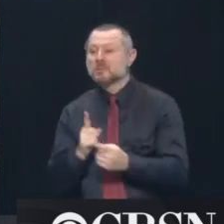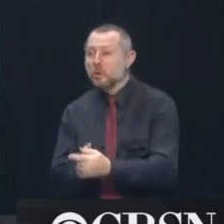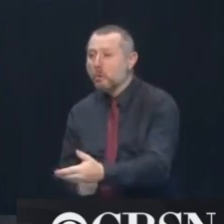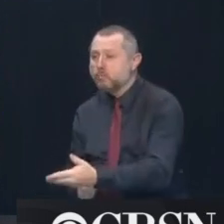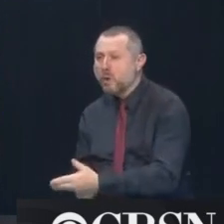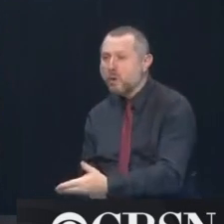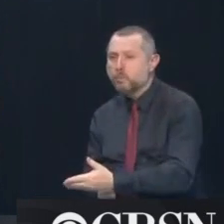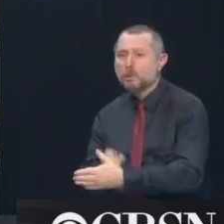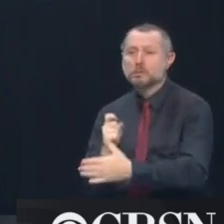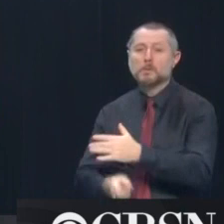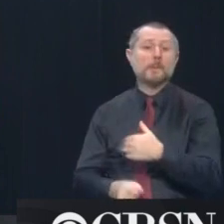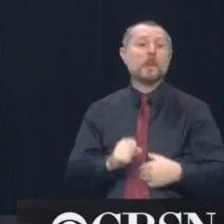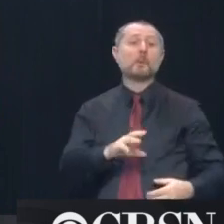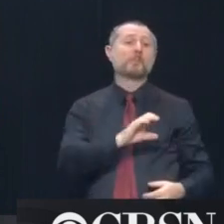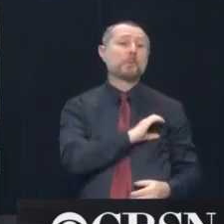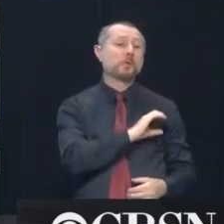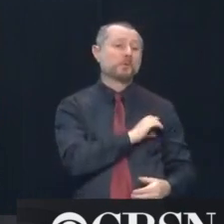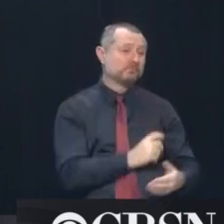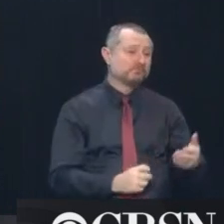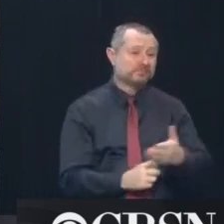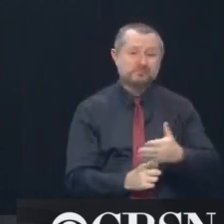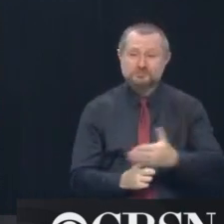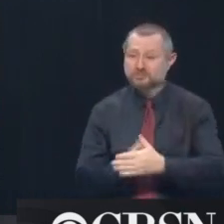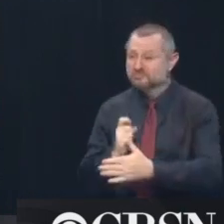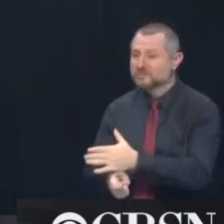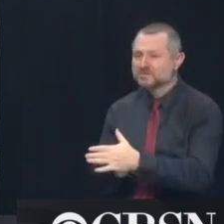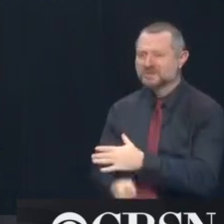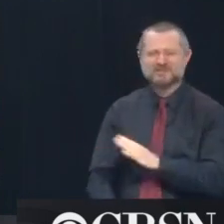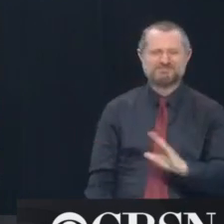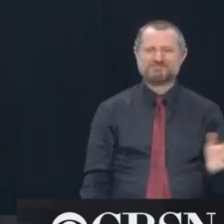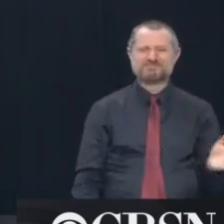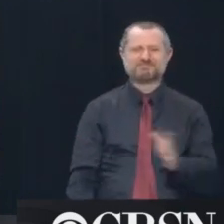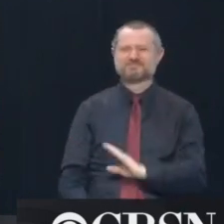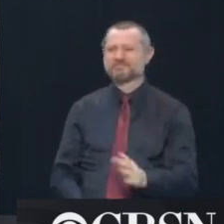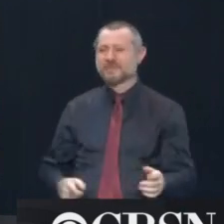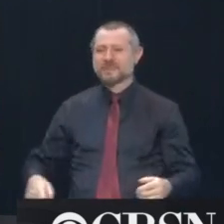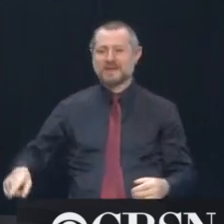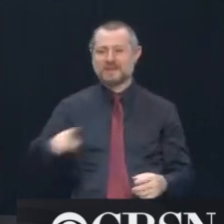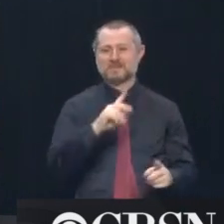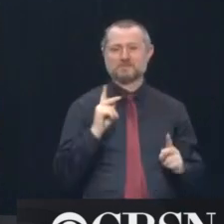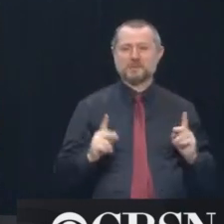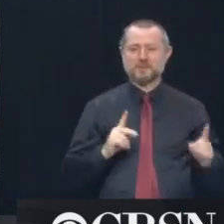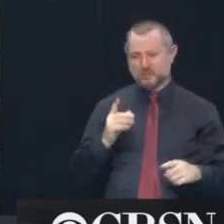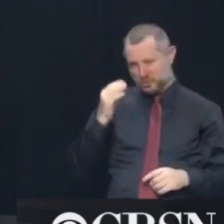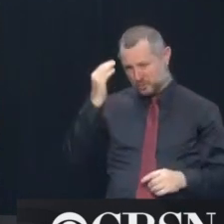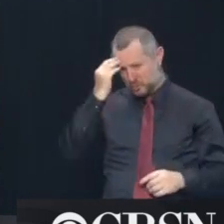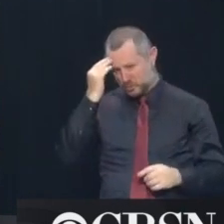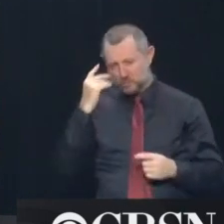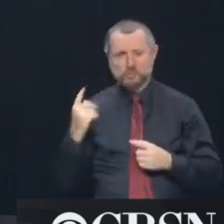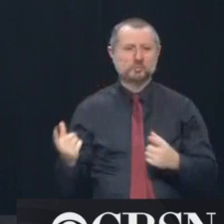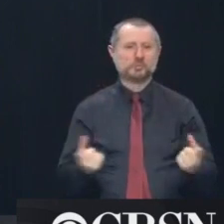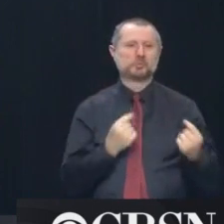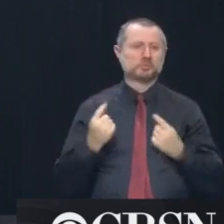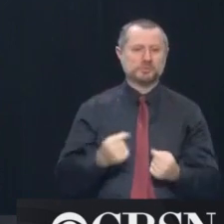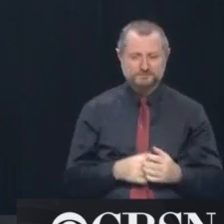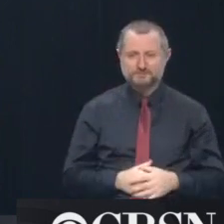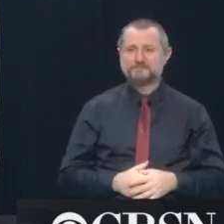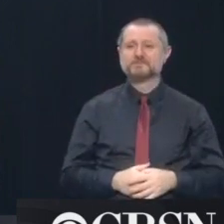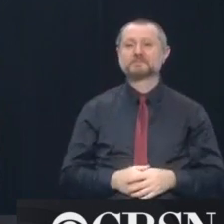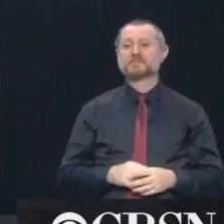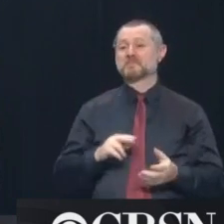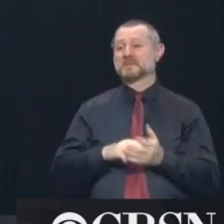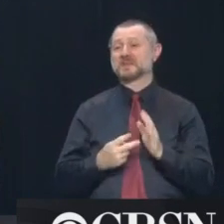police or anybody else. It's because people have done the right thing. I could have never